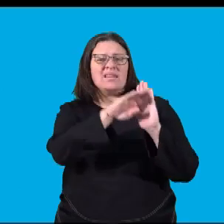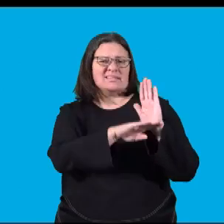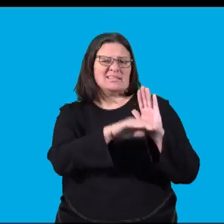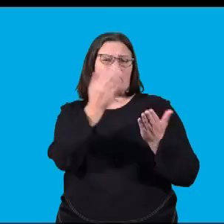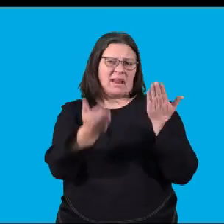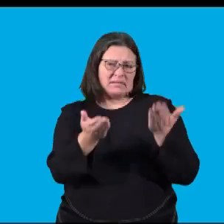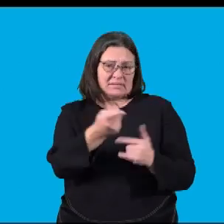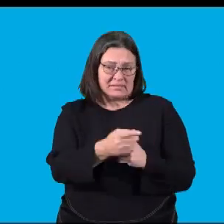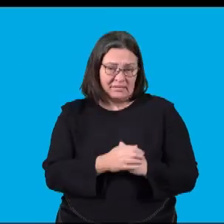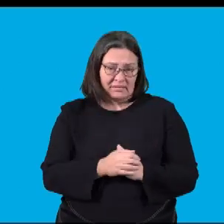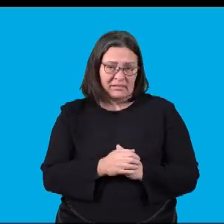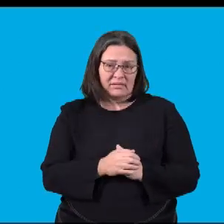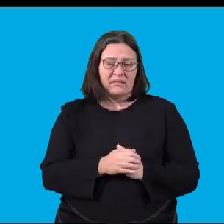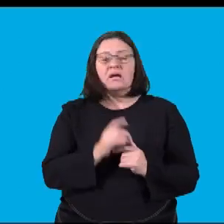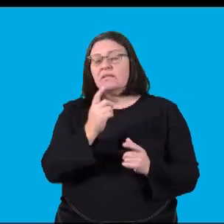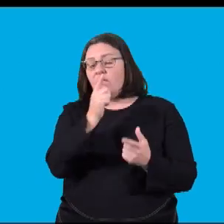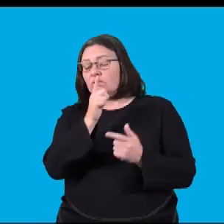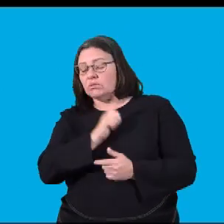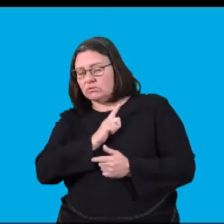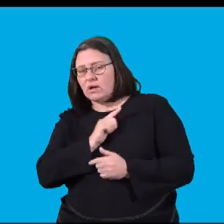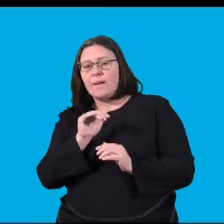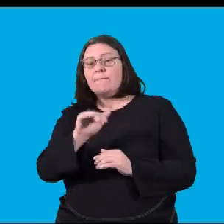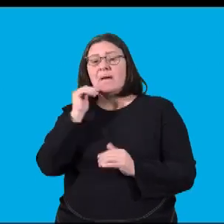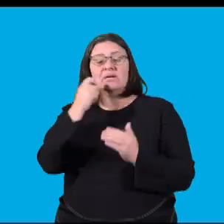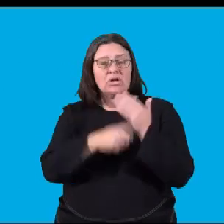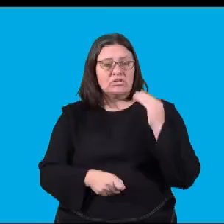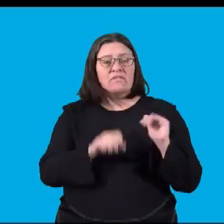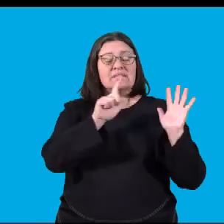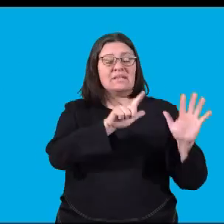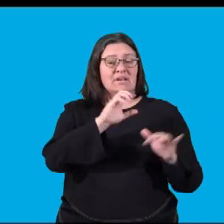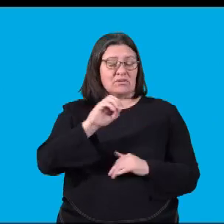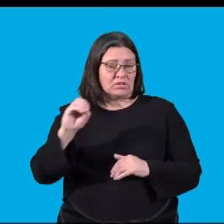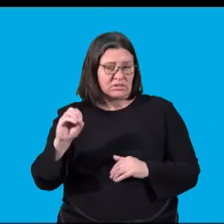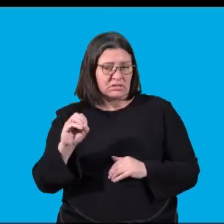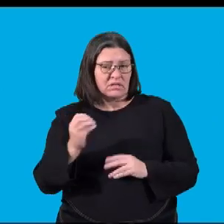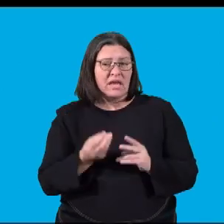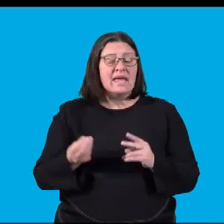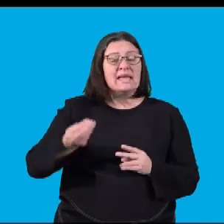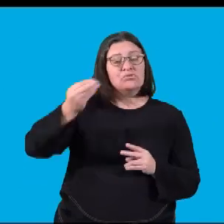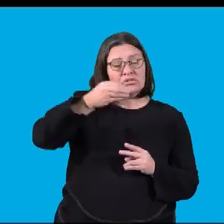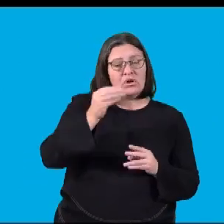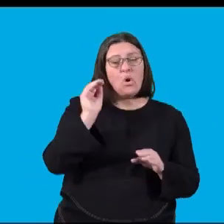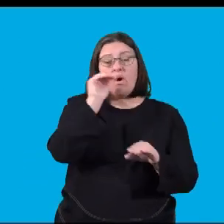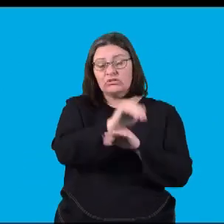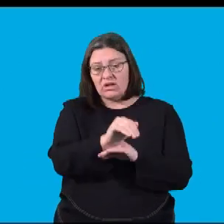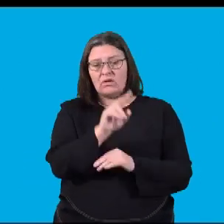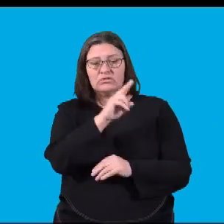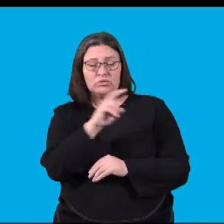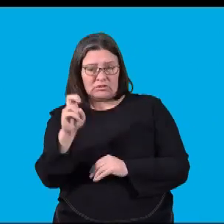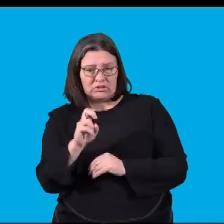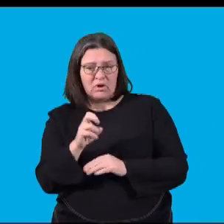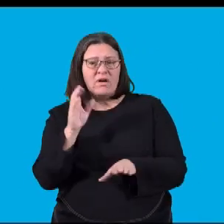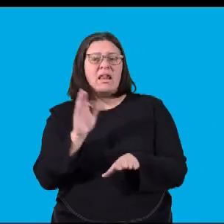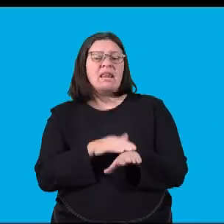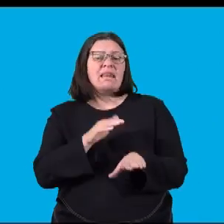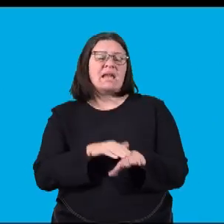our list of balances. And then we are told that bank charges of 700, interest on overdraft of